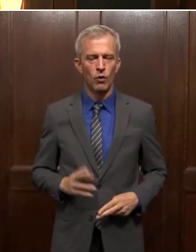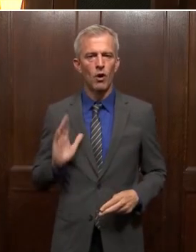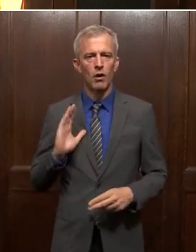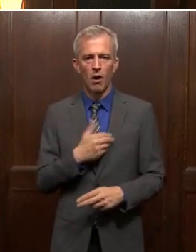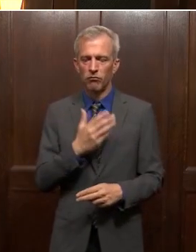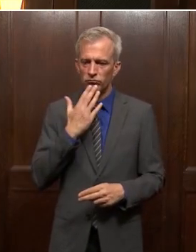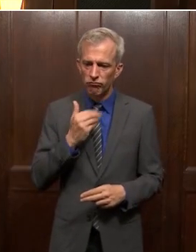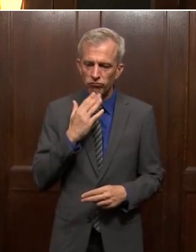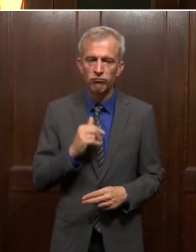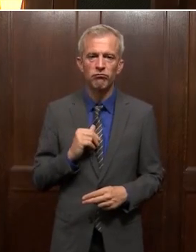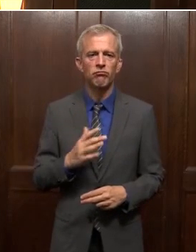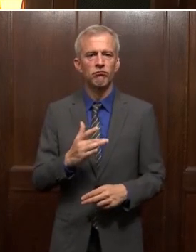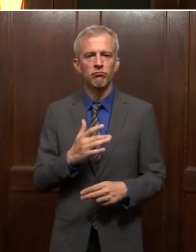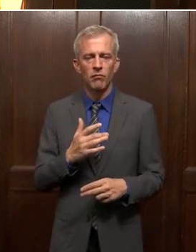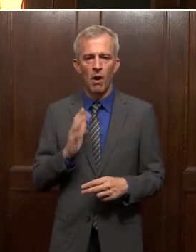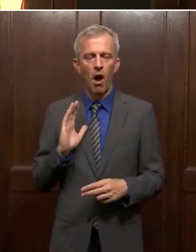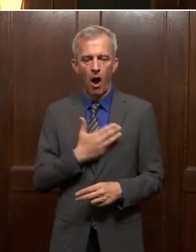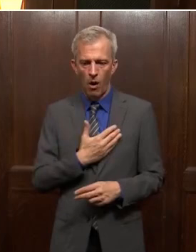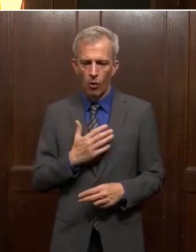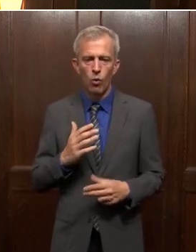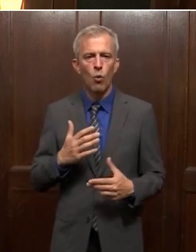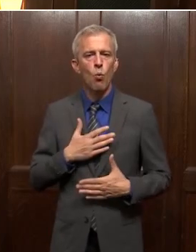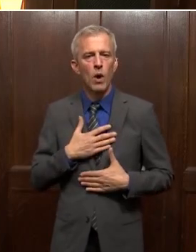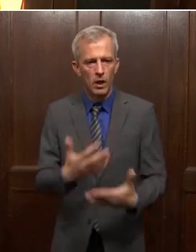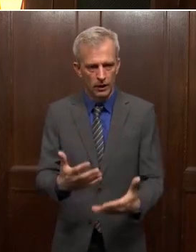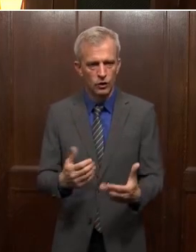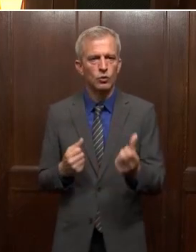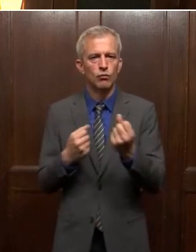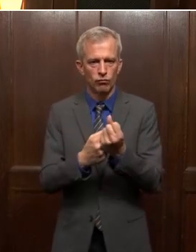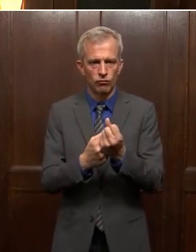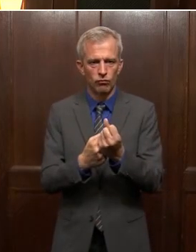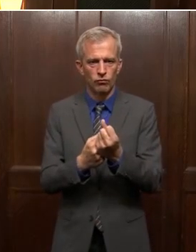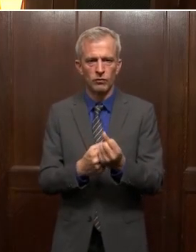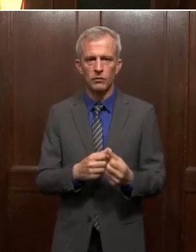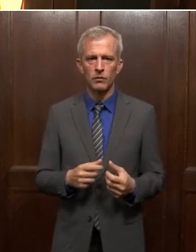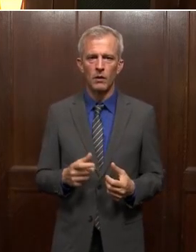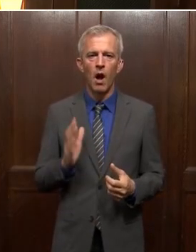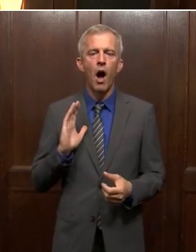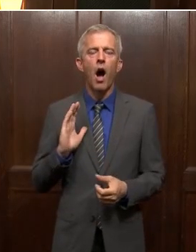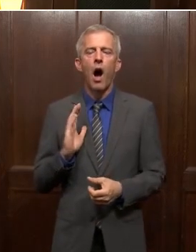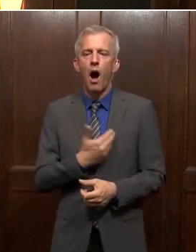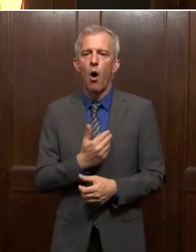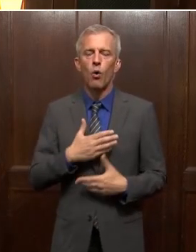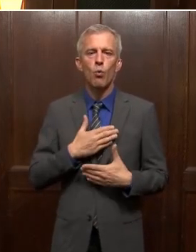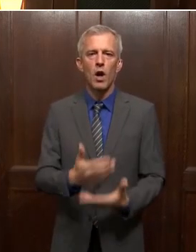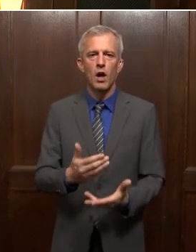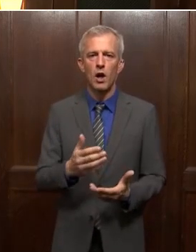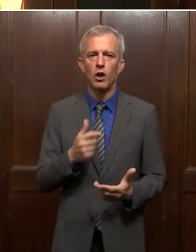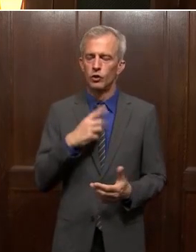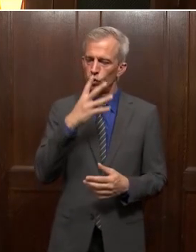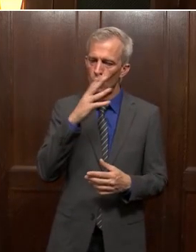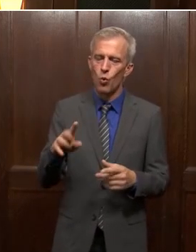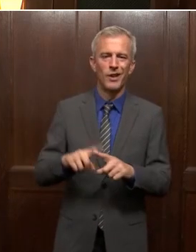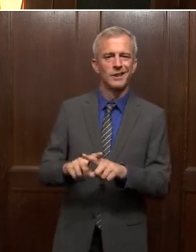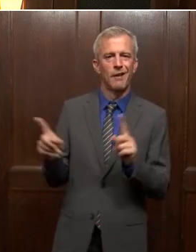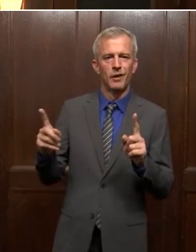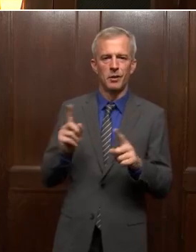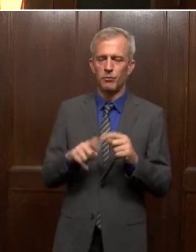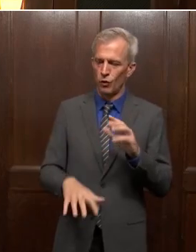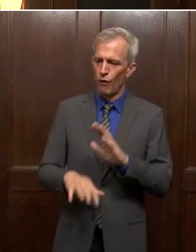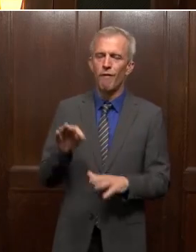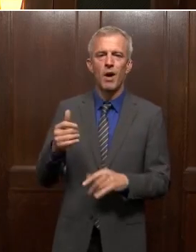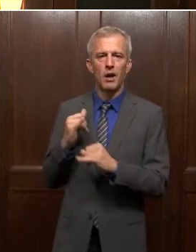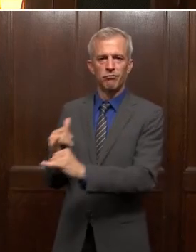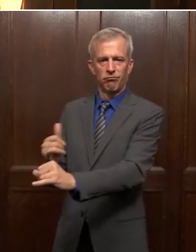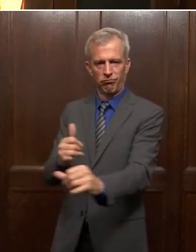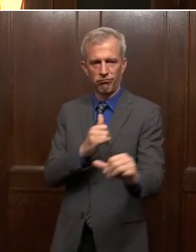our compassion, our willingness to lend a hand, to not see the differences between us, but to find the common ground. We